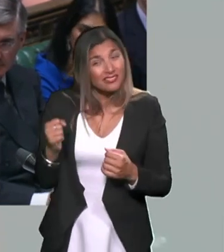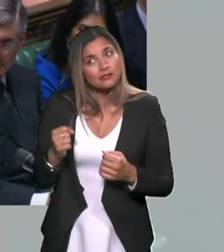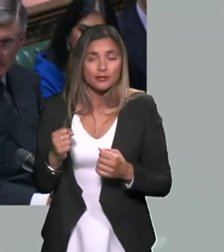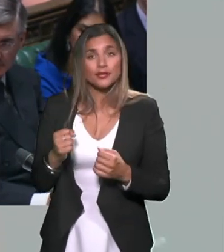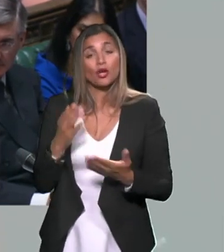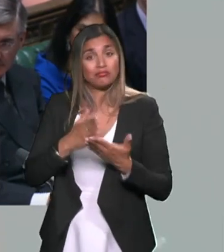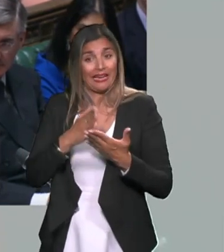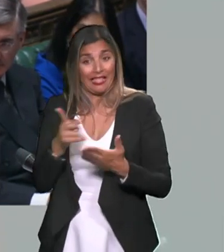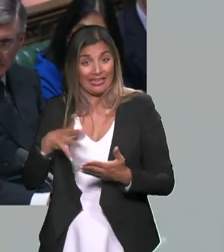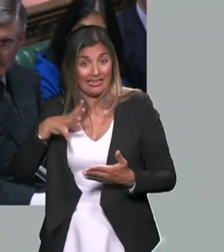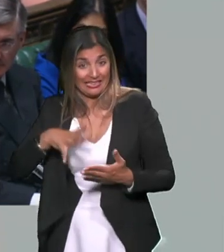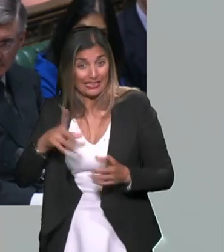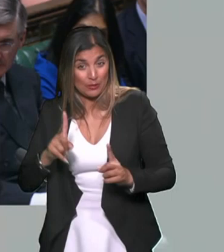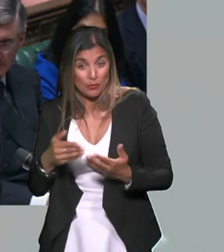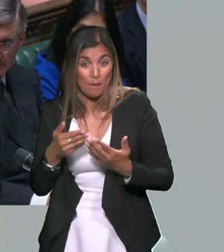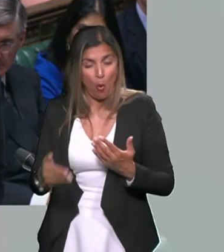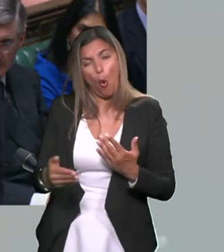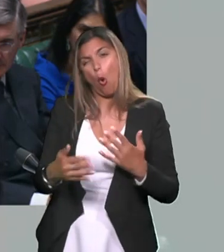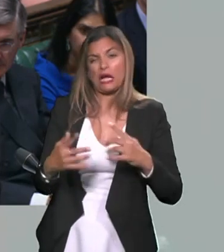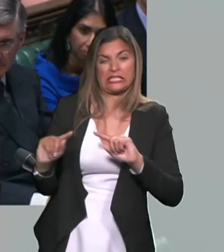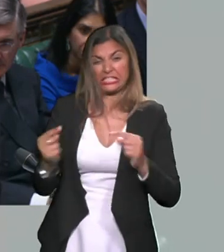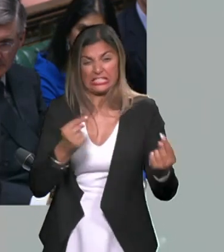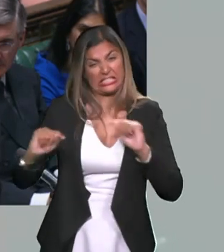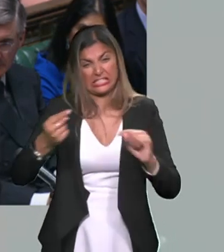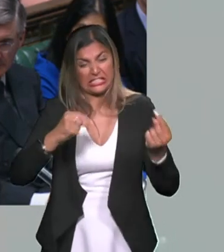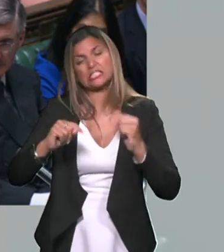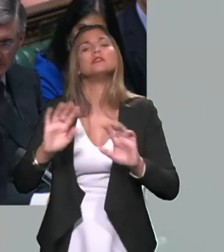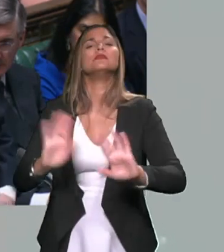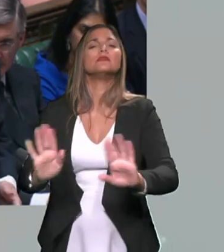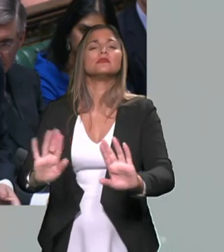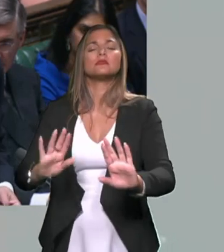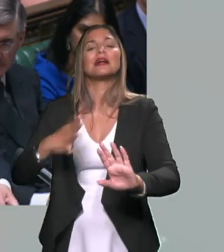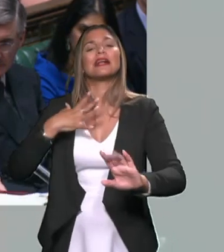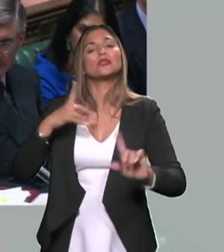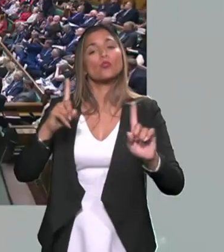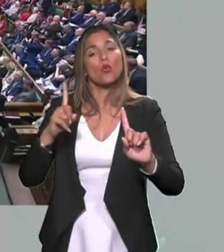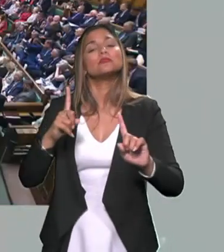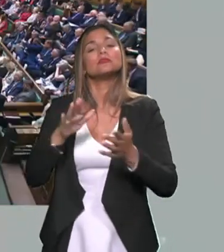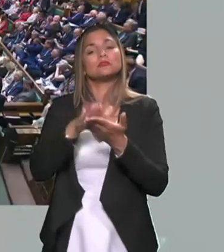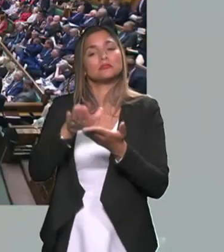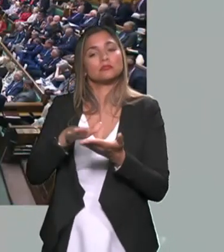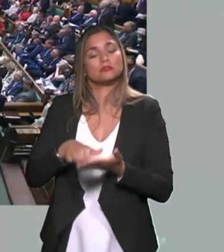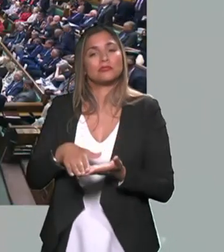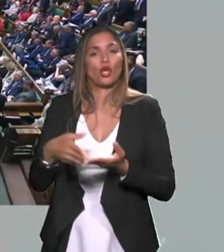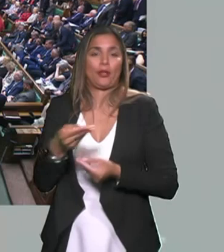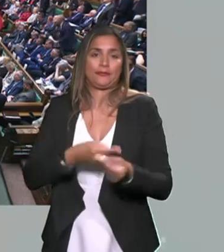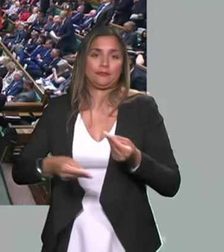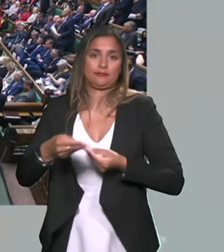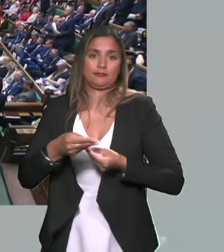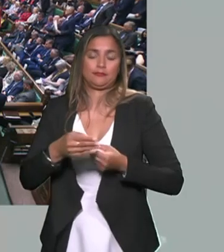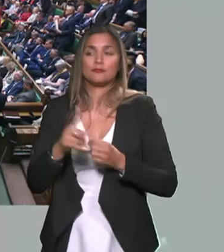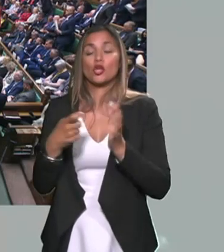the last thing they need is more constitutional wrangling when we need to fix the economy. Mary Robinson.